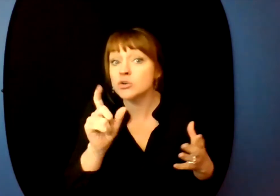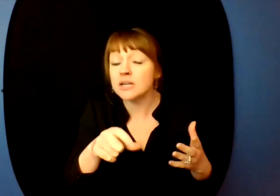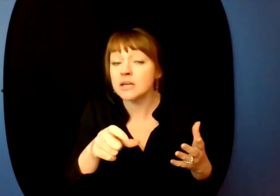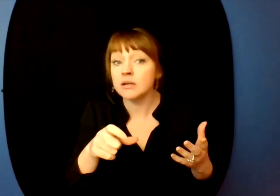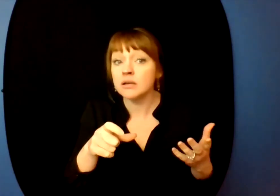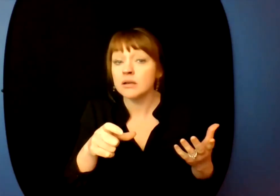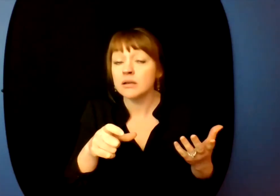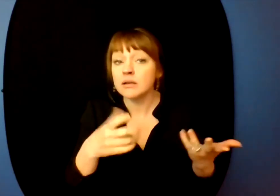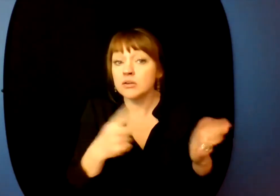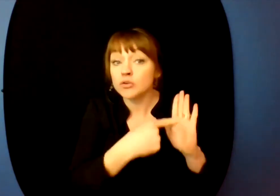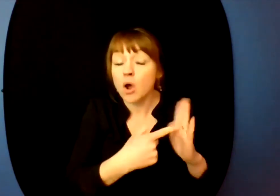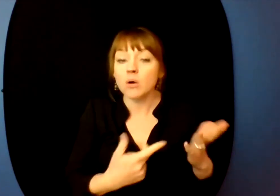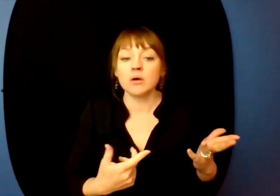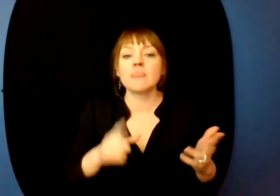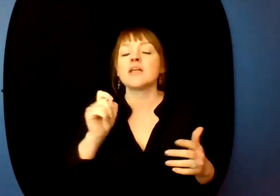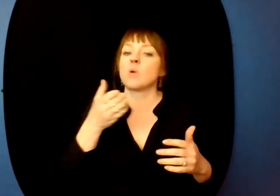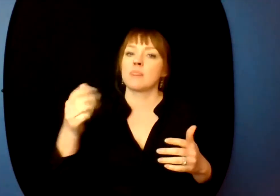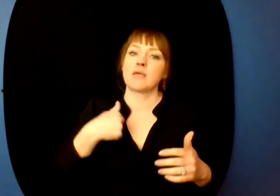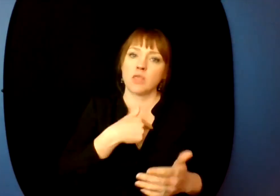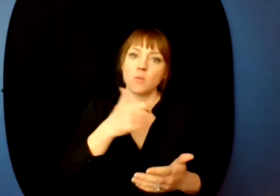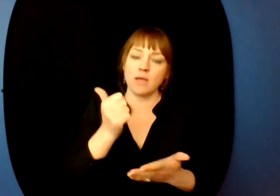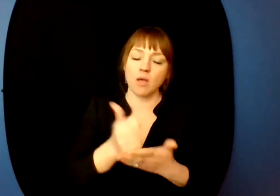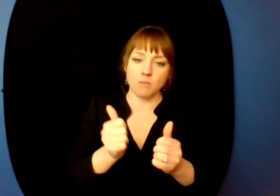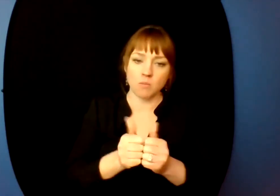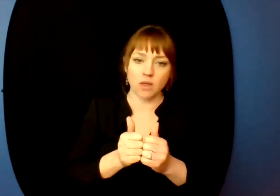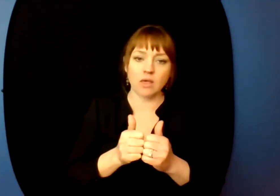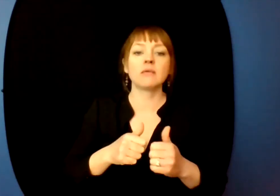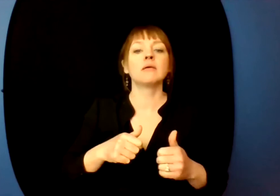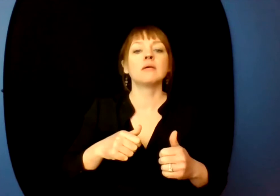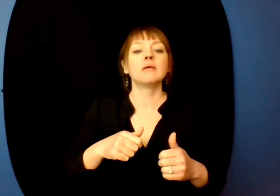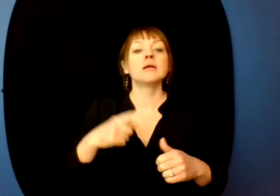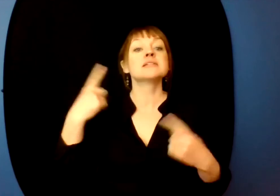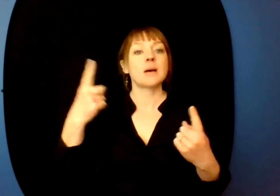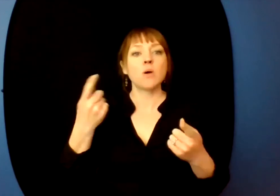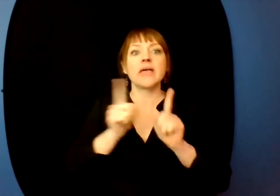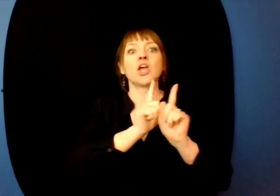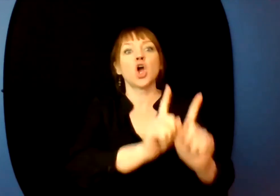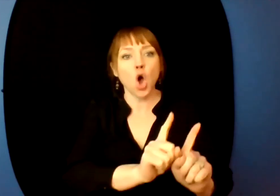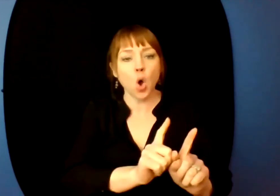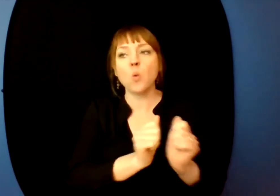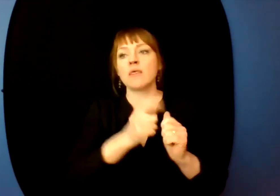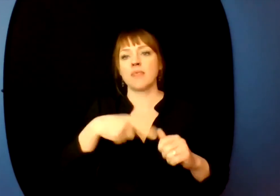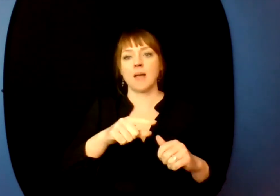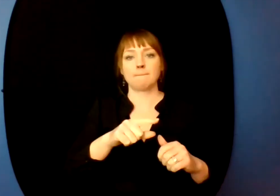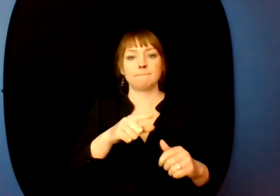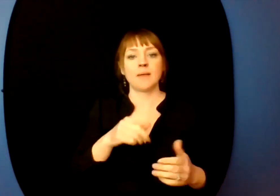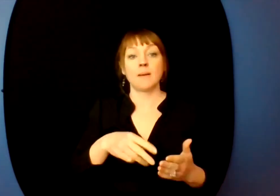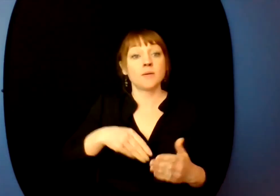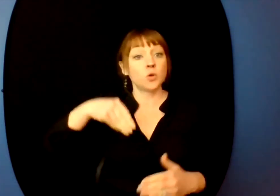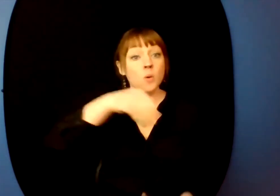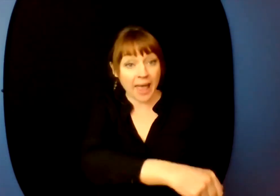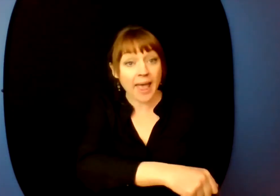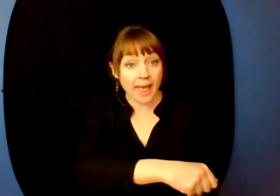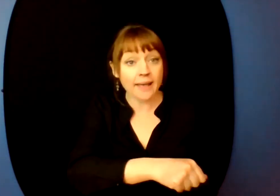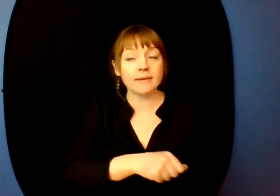that's one thing that we help with, is assigning a peer support that can take them, pay for it. It's a big deal. It's a game